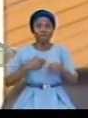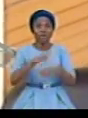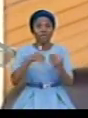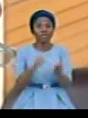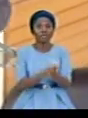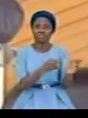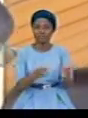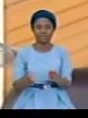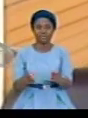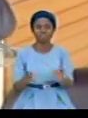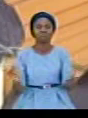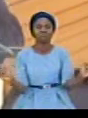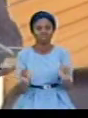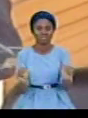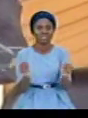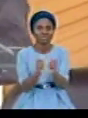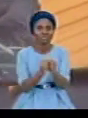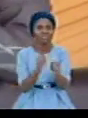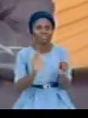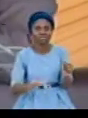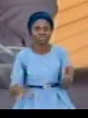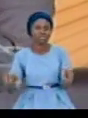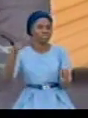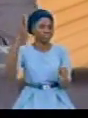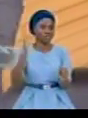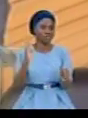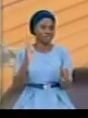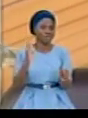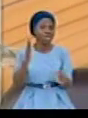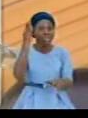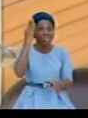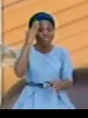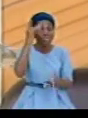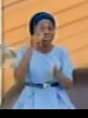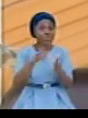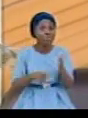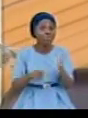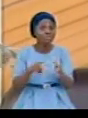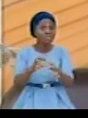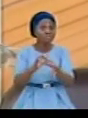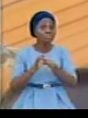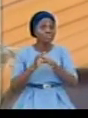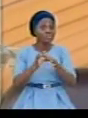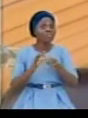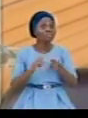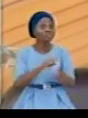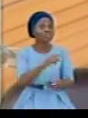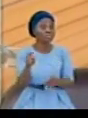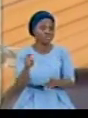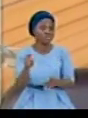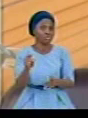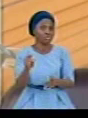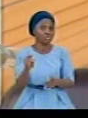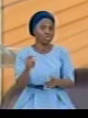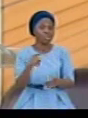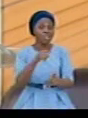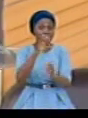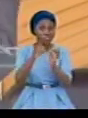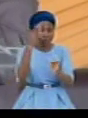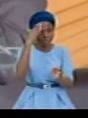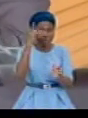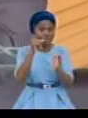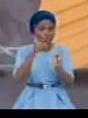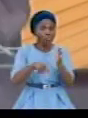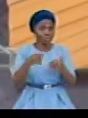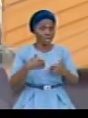child of God. Know what belongs to you. And when you know what you have already, as an heir of the kingdom. The